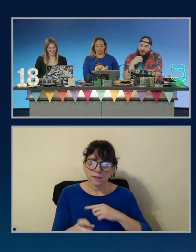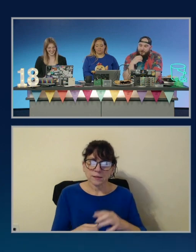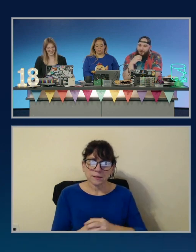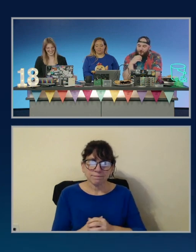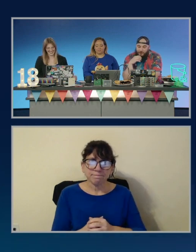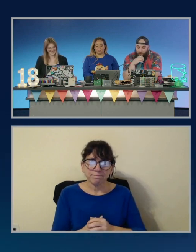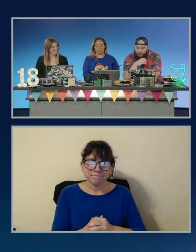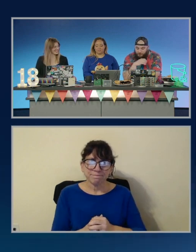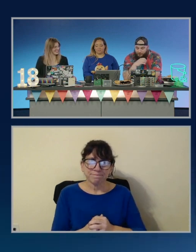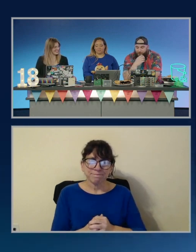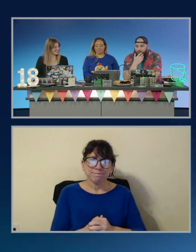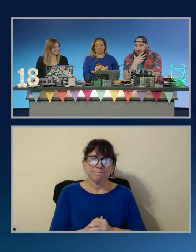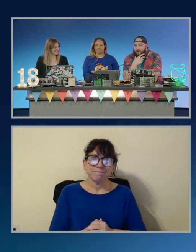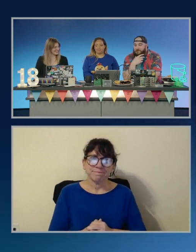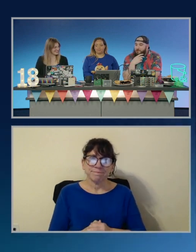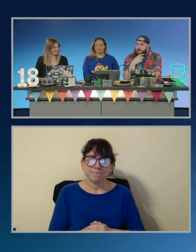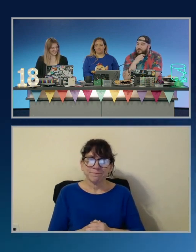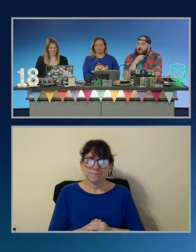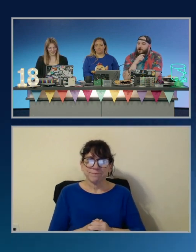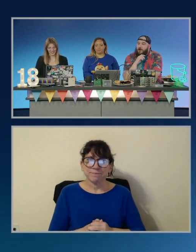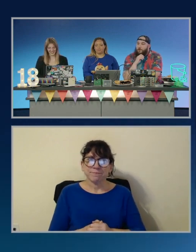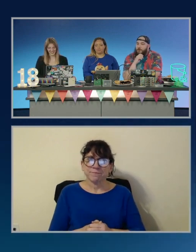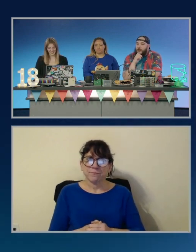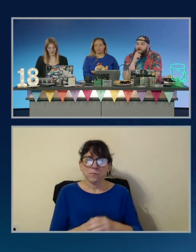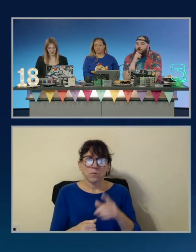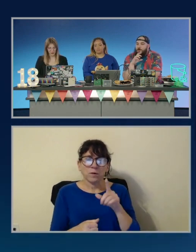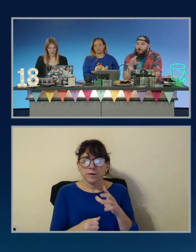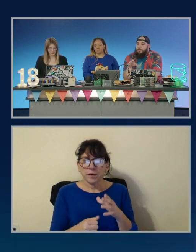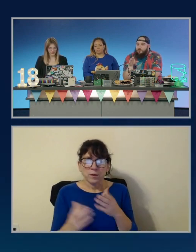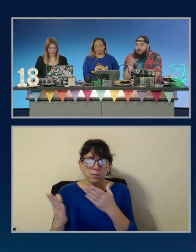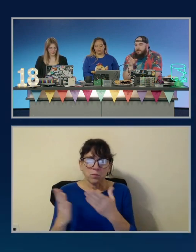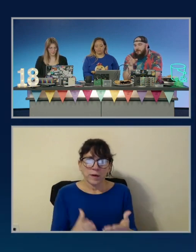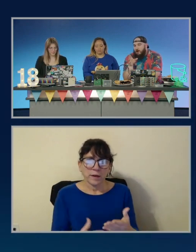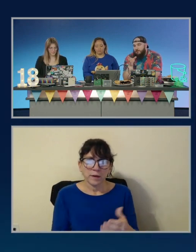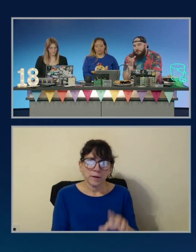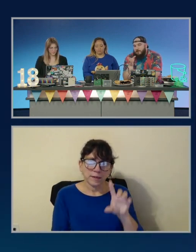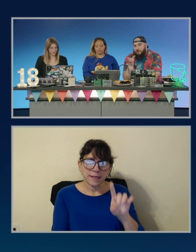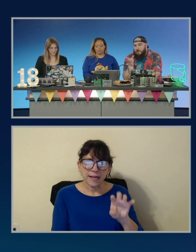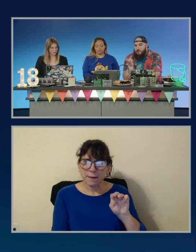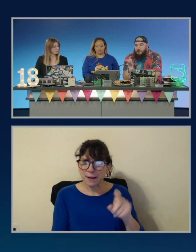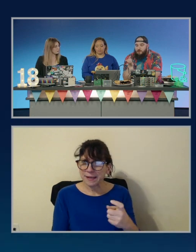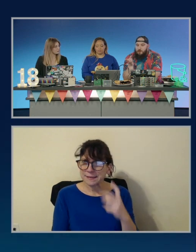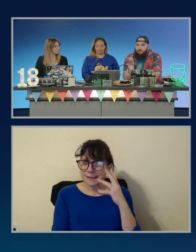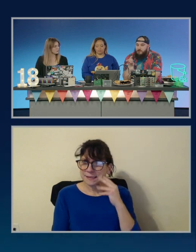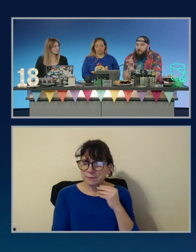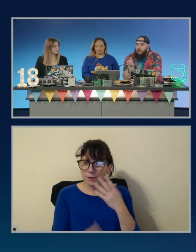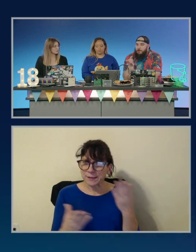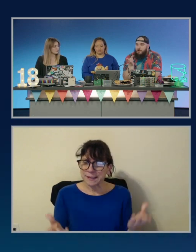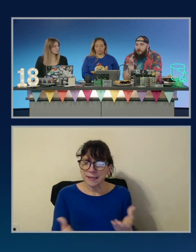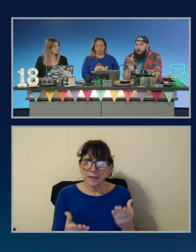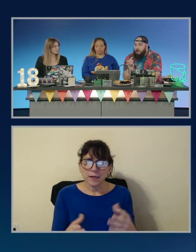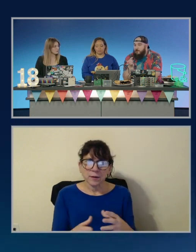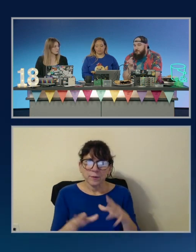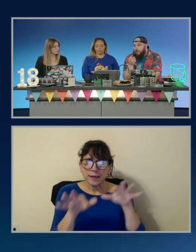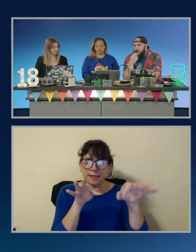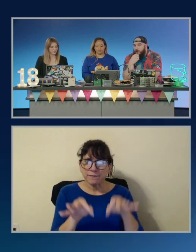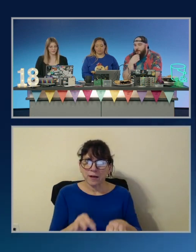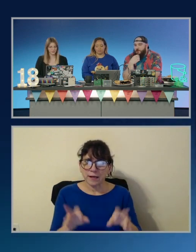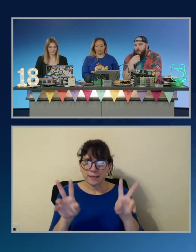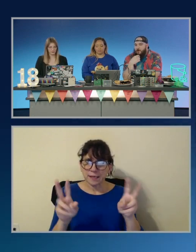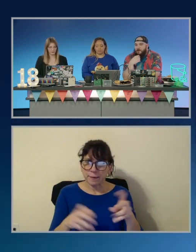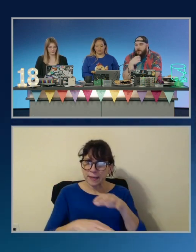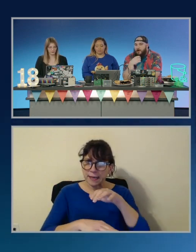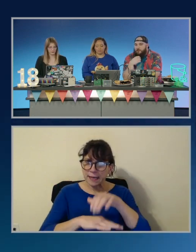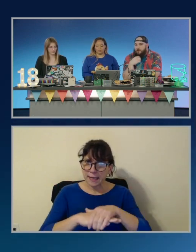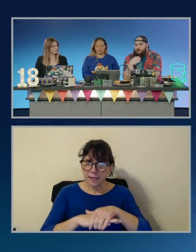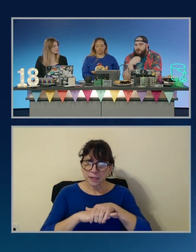And we're gonna bring your Vienna experience here. So this thing, obviously, we defined a topic in English. We